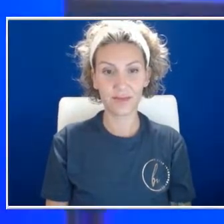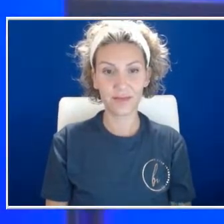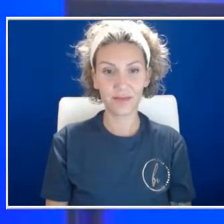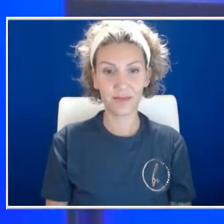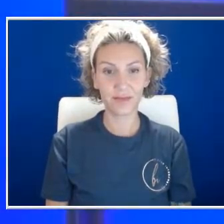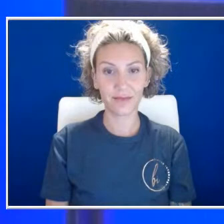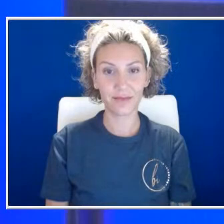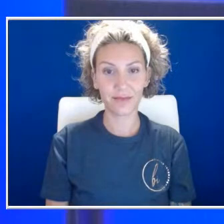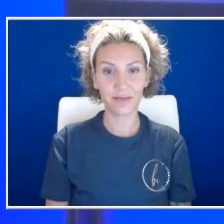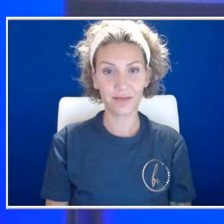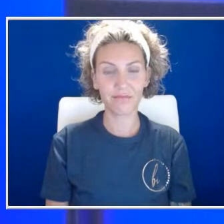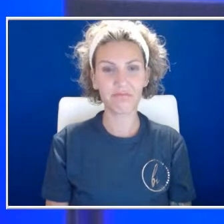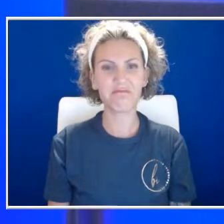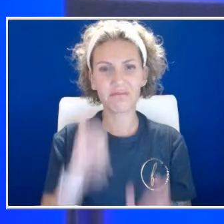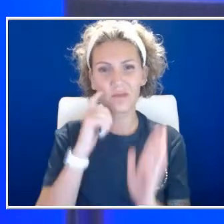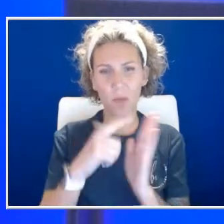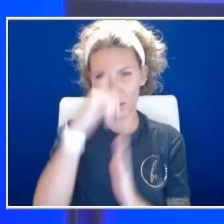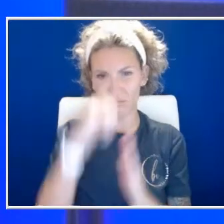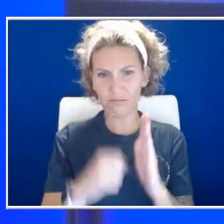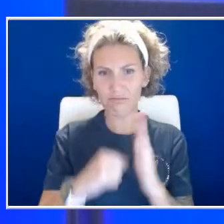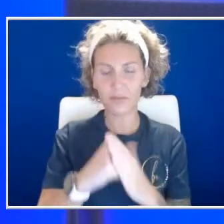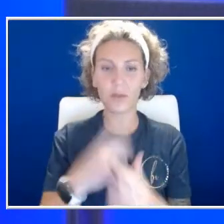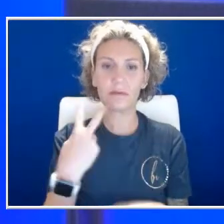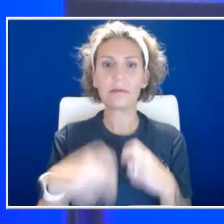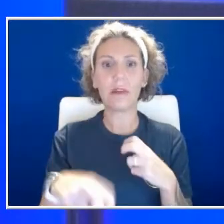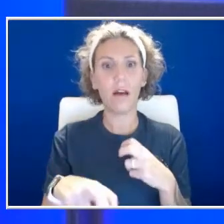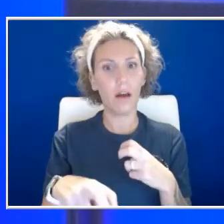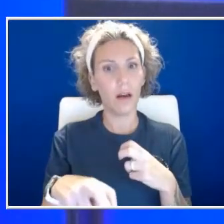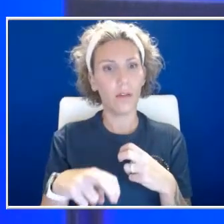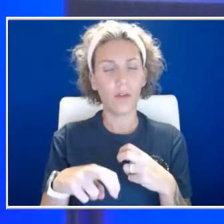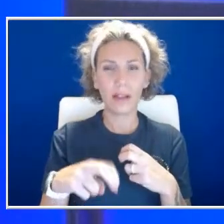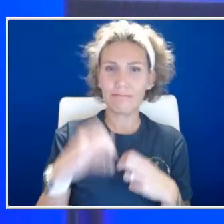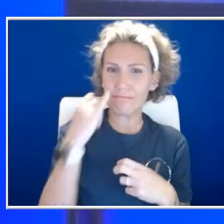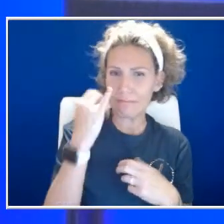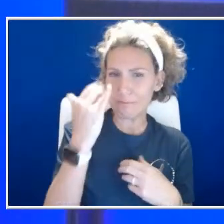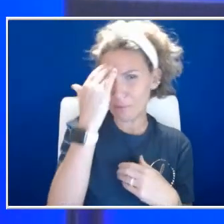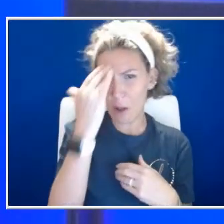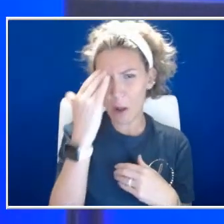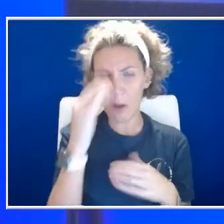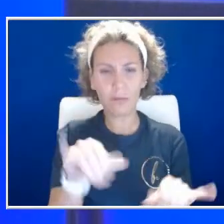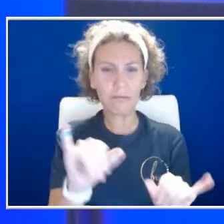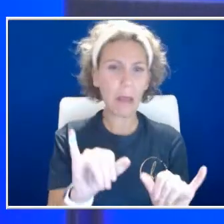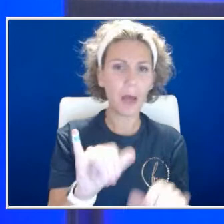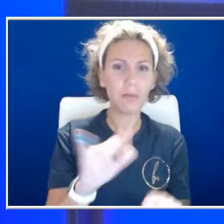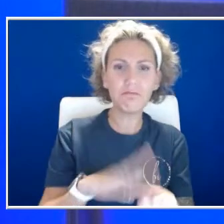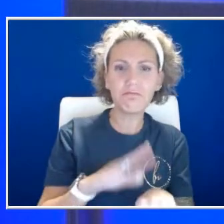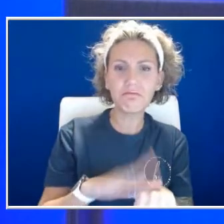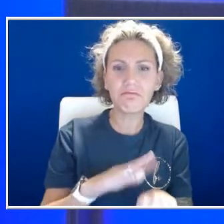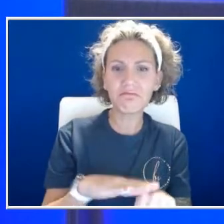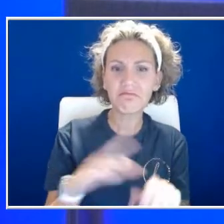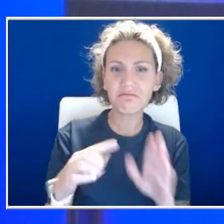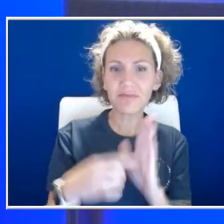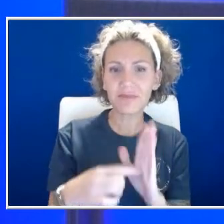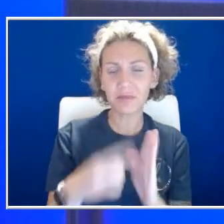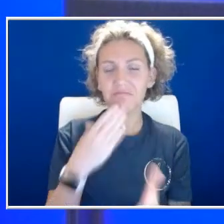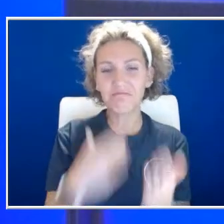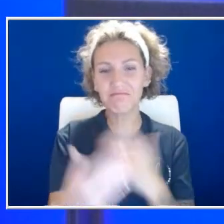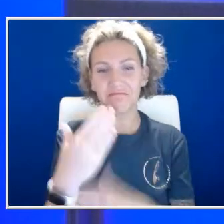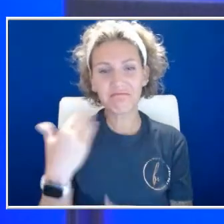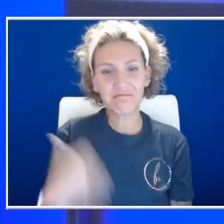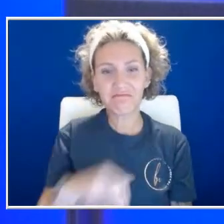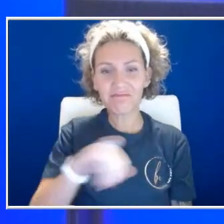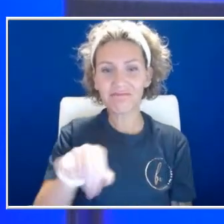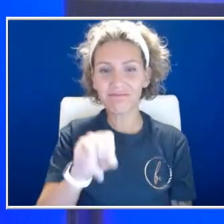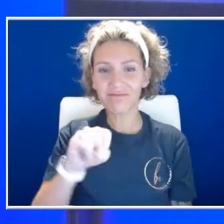Spotting a stroke can be tough, even if you know the common warning signs. Good morning, I'm Jessica Lovell, and welcome to the Morning Medical Update.